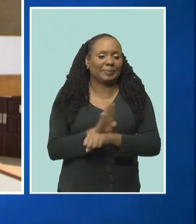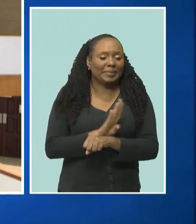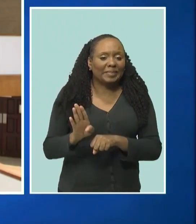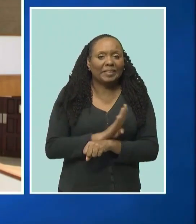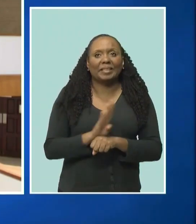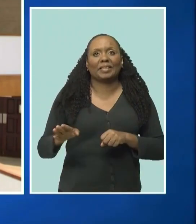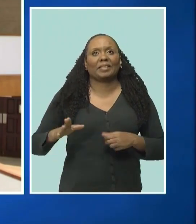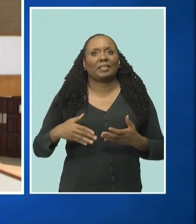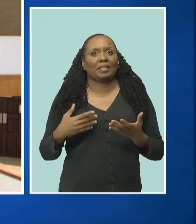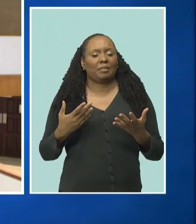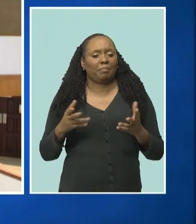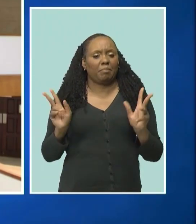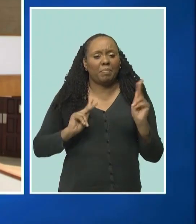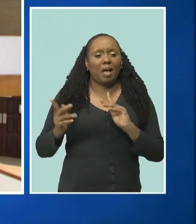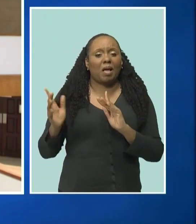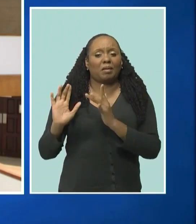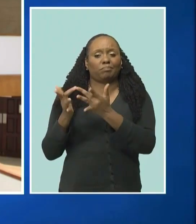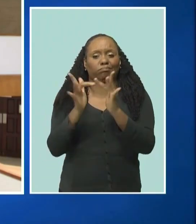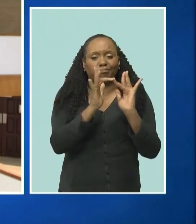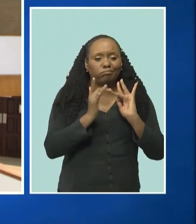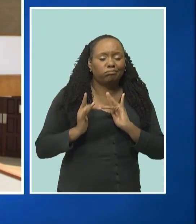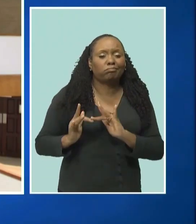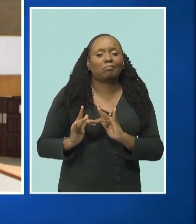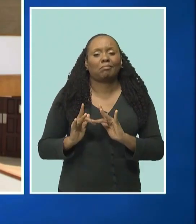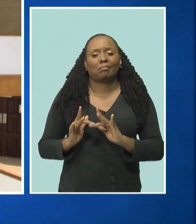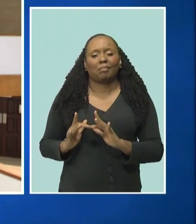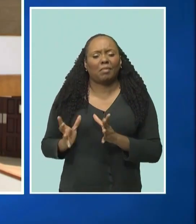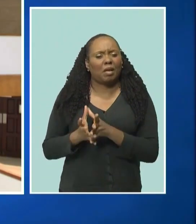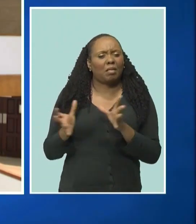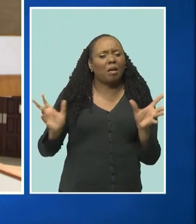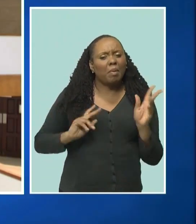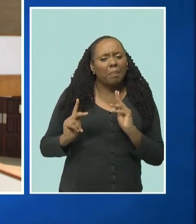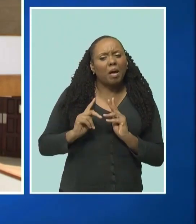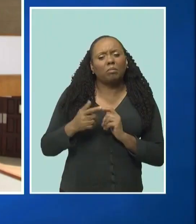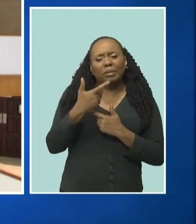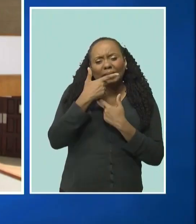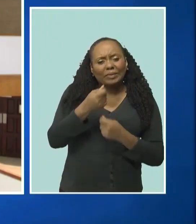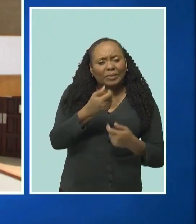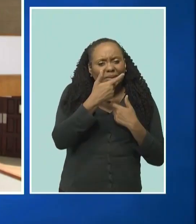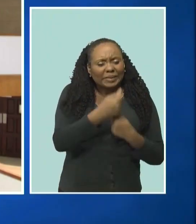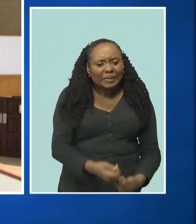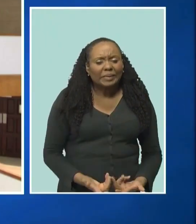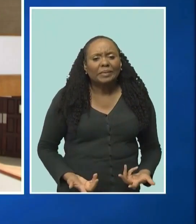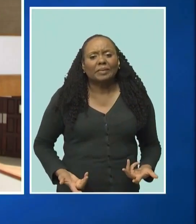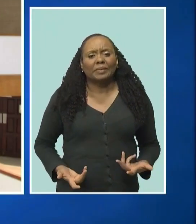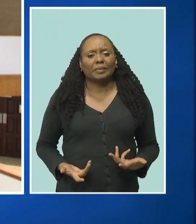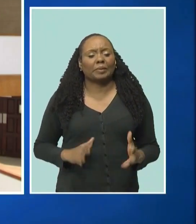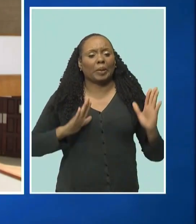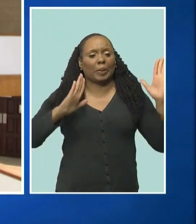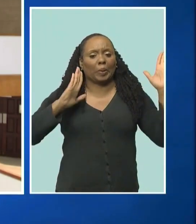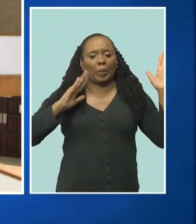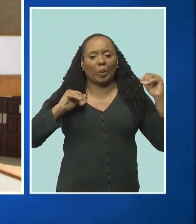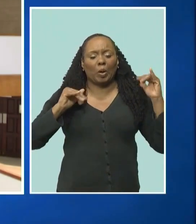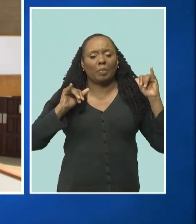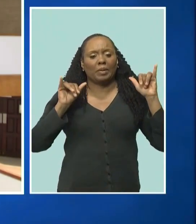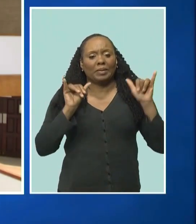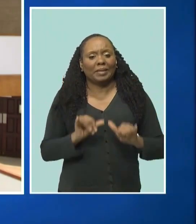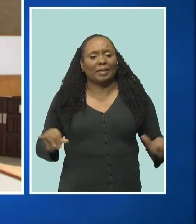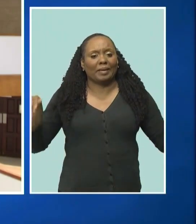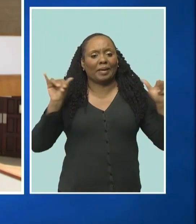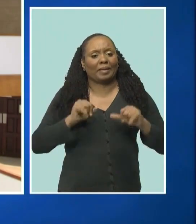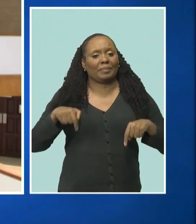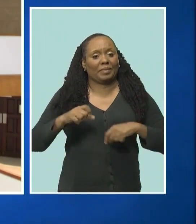to network and, you know, they got a lot of traction last year. So we're hoping to have that same traction this